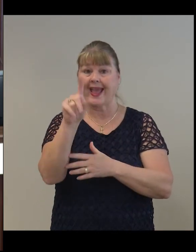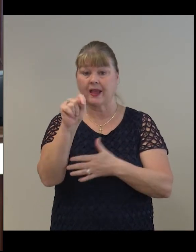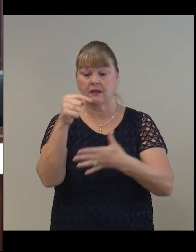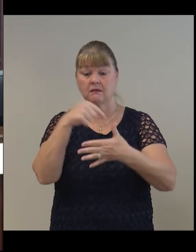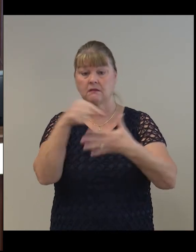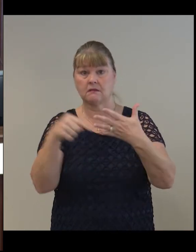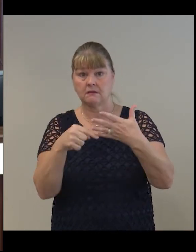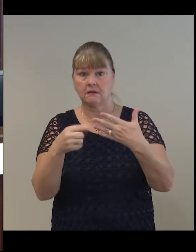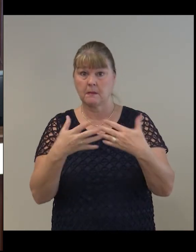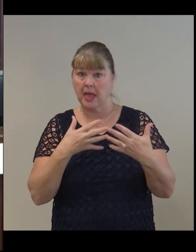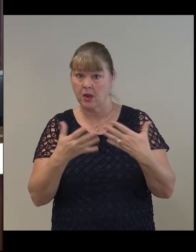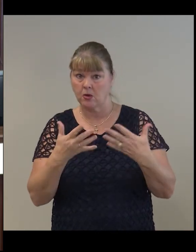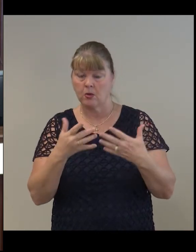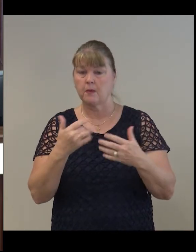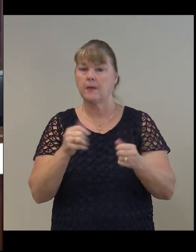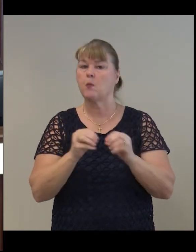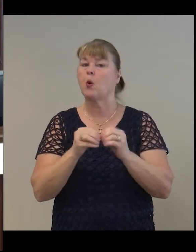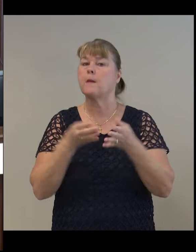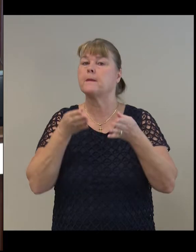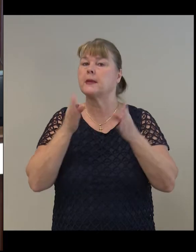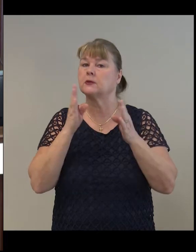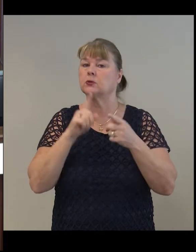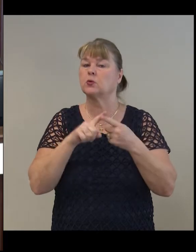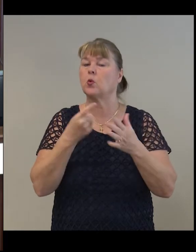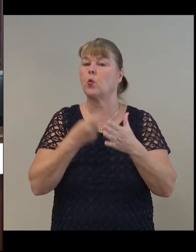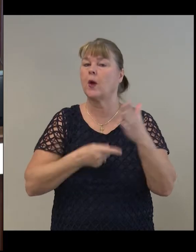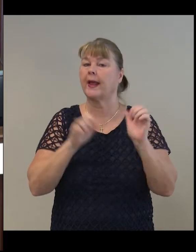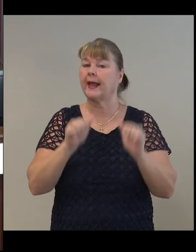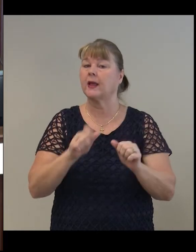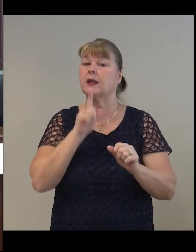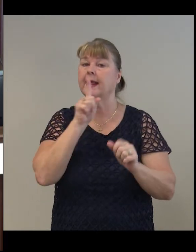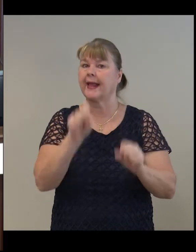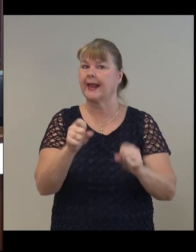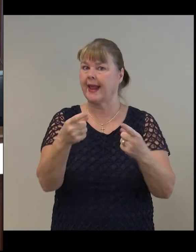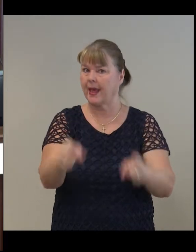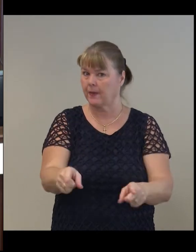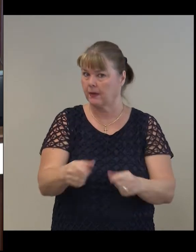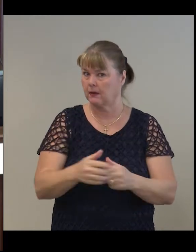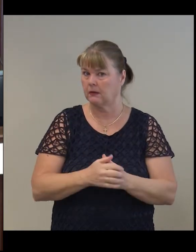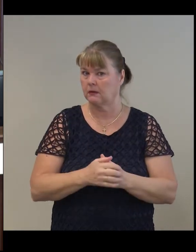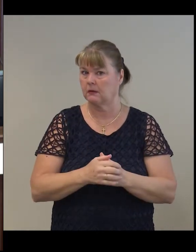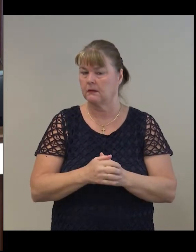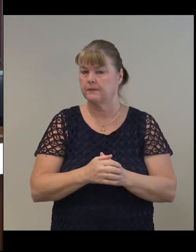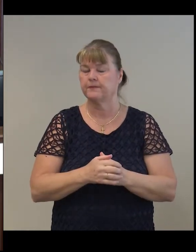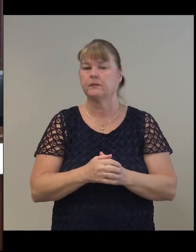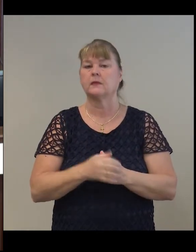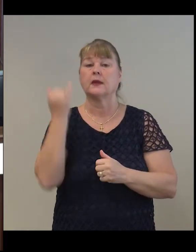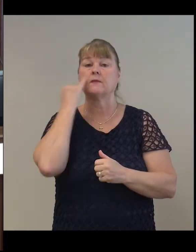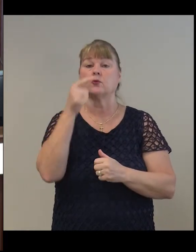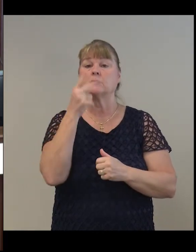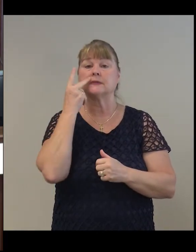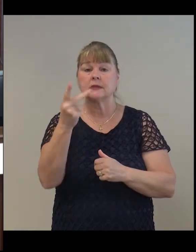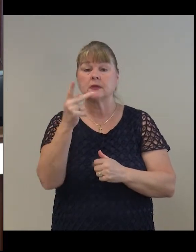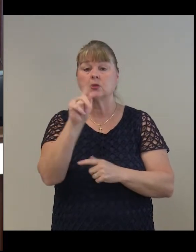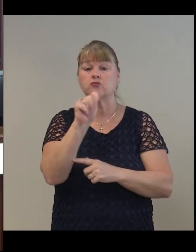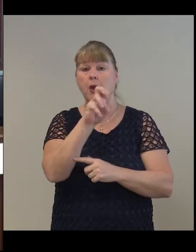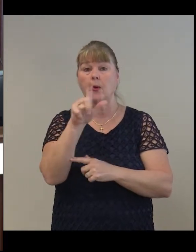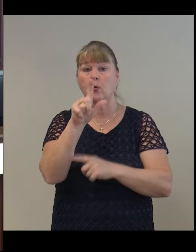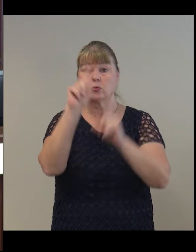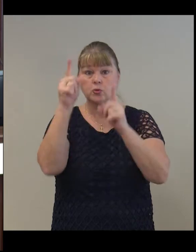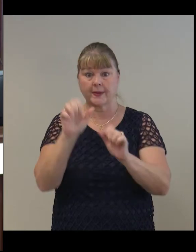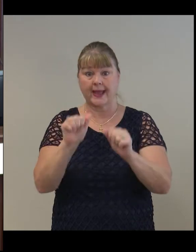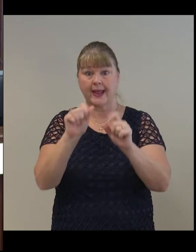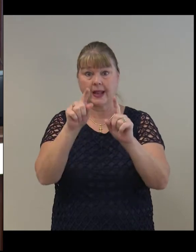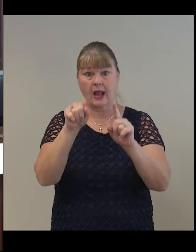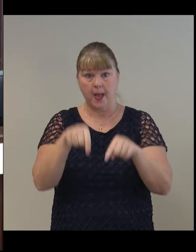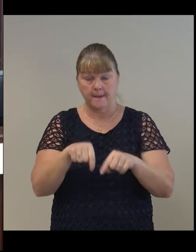matter? Or do you need to pay more attention to what could actually happen here? If we're saying that a tropical storm could come,